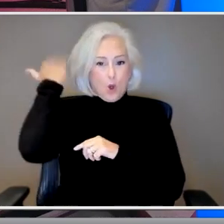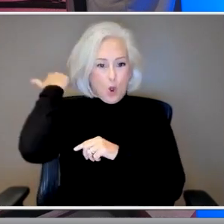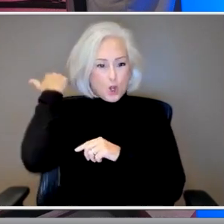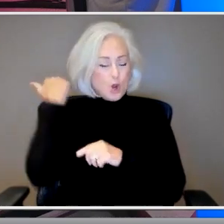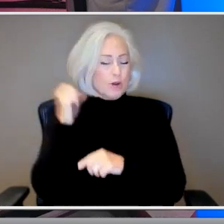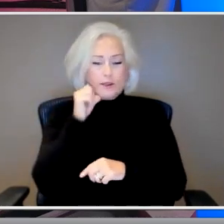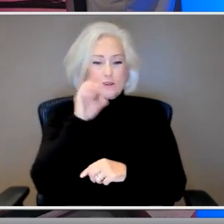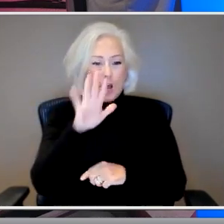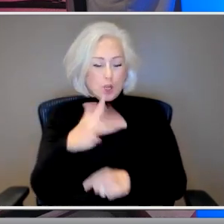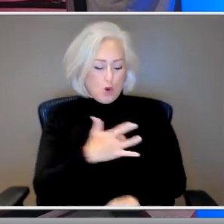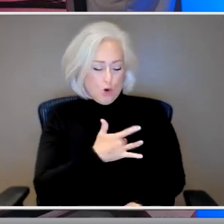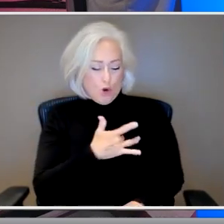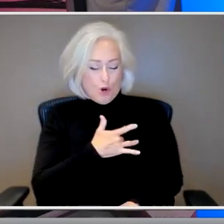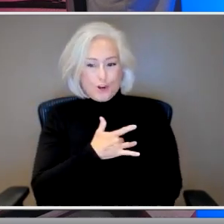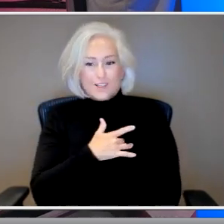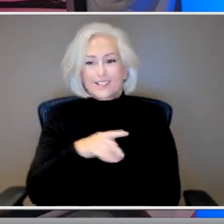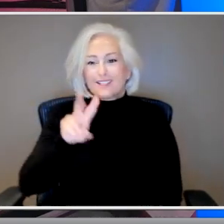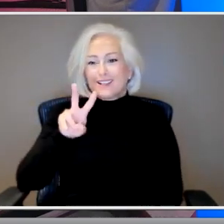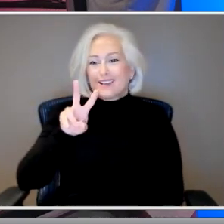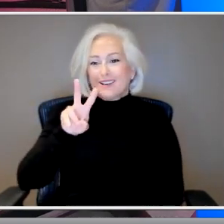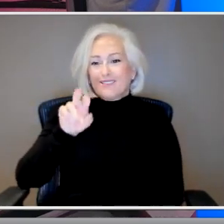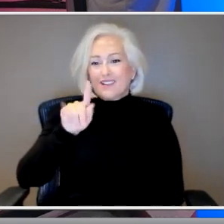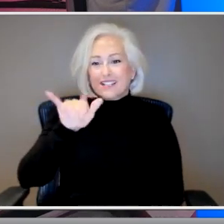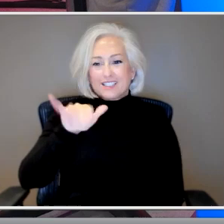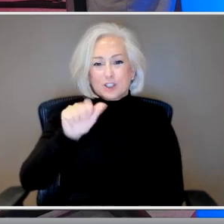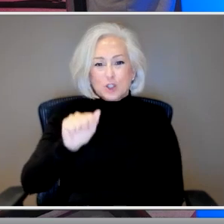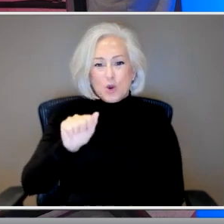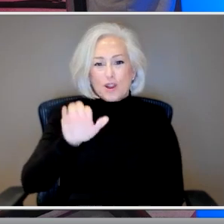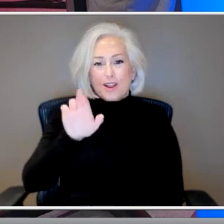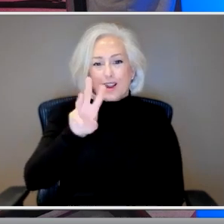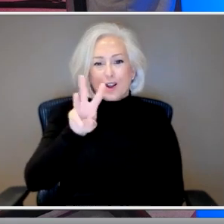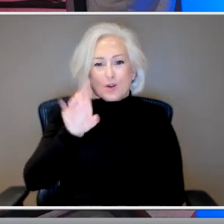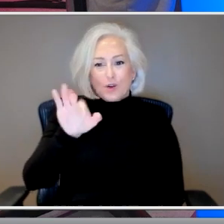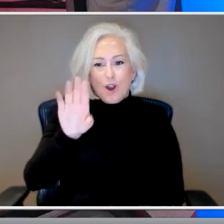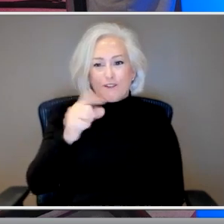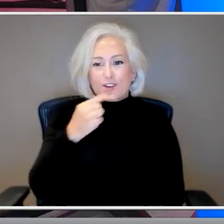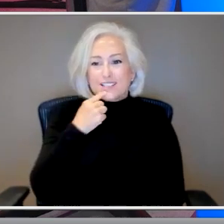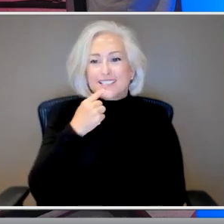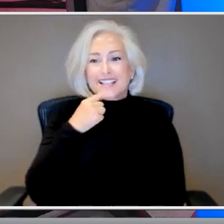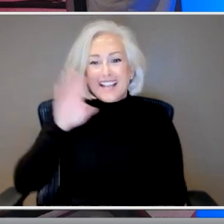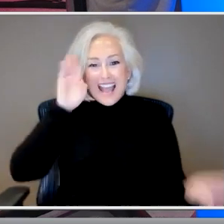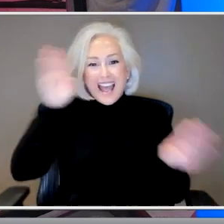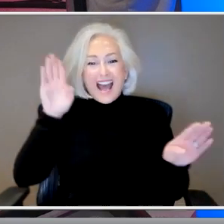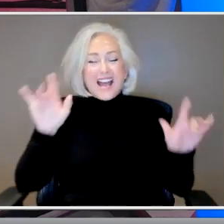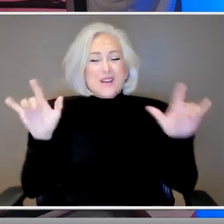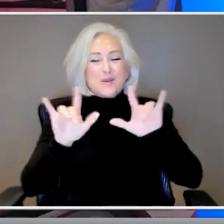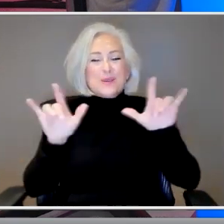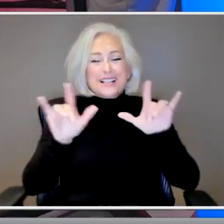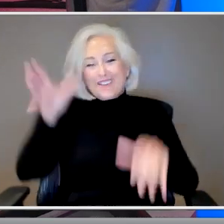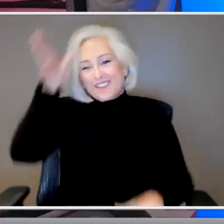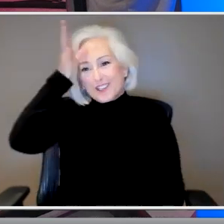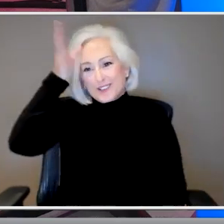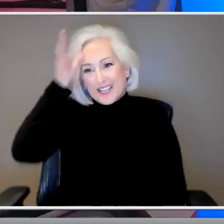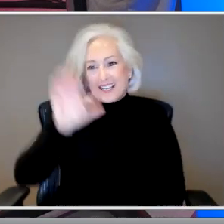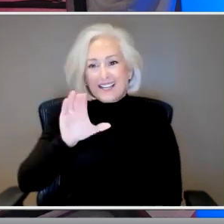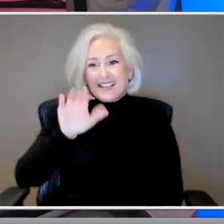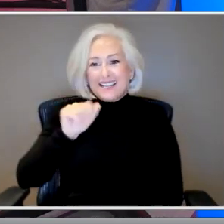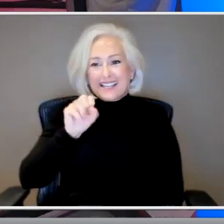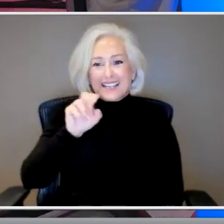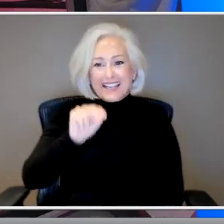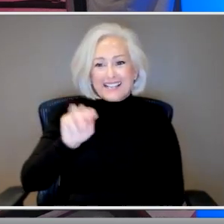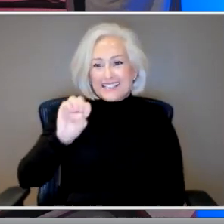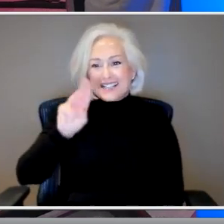Crawford, that's your wife. She wrote, "Hi, we love you, Daddy. Case and Emma want you to wave to